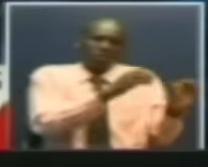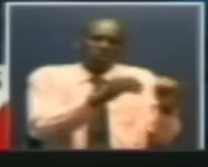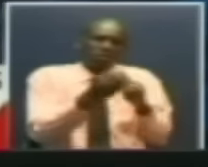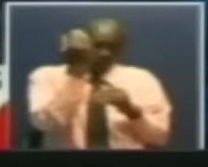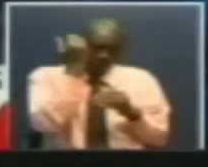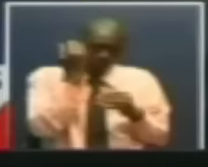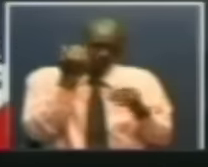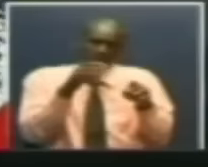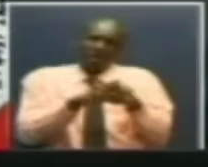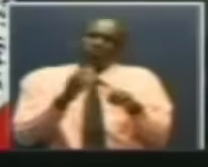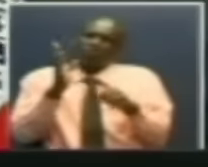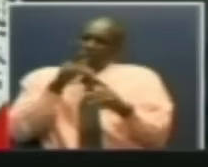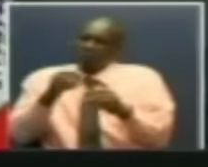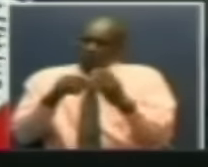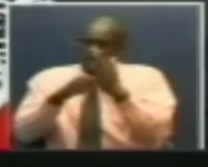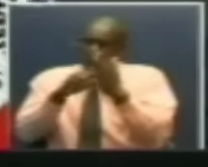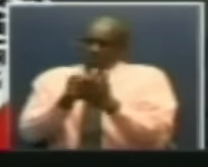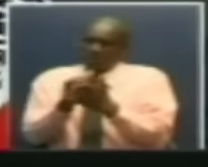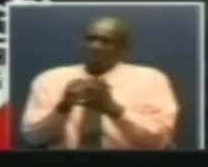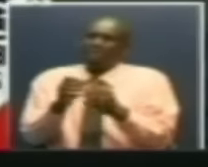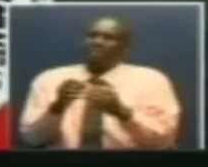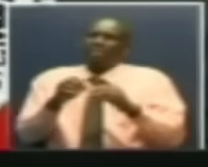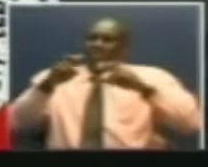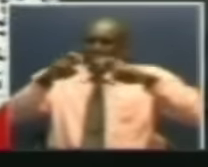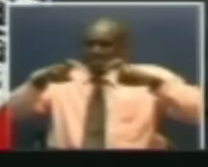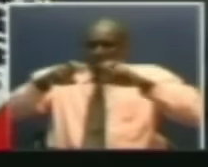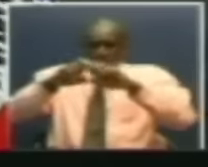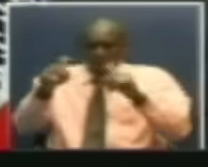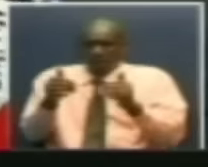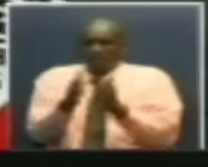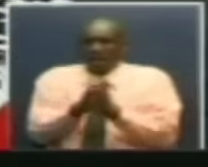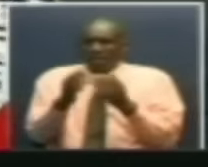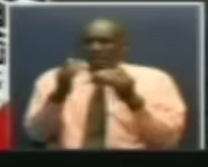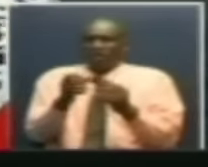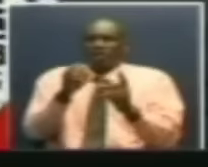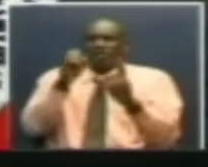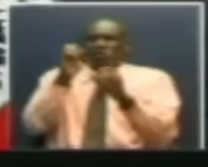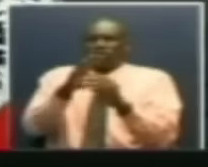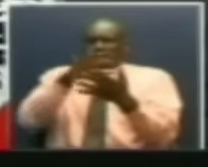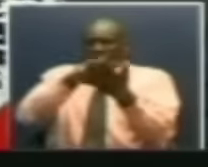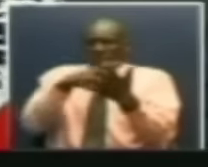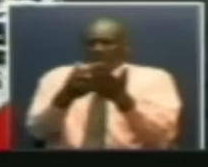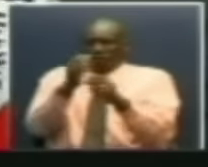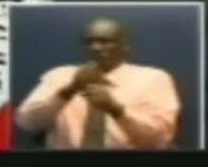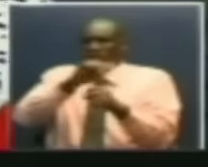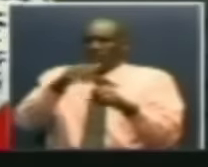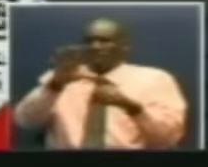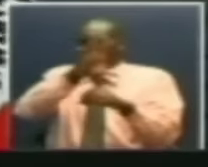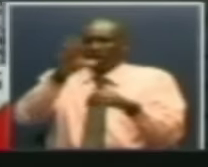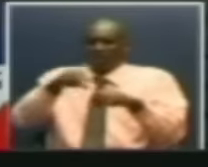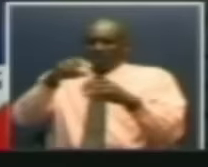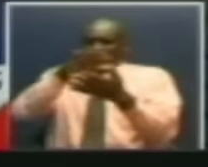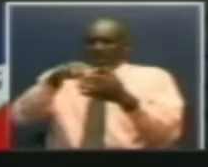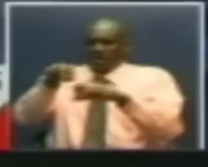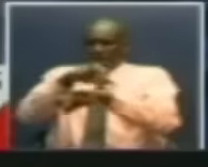As we wind up, yes, you've shown that, yes, surveillance is on top of things. Yes. And he has actually now exposed a whole network of other African nationals who are involved.